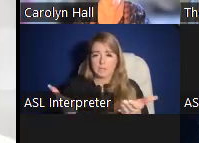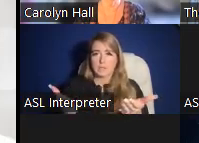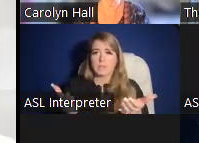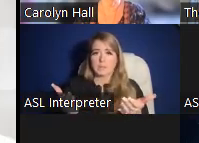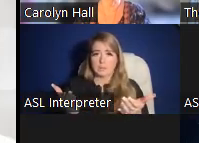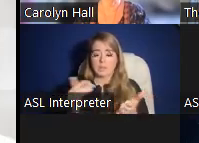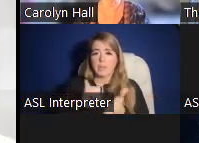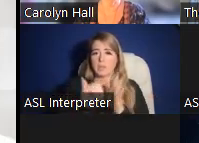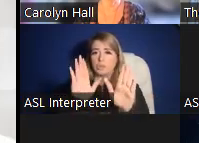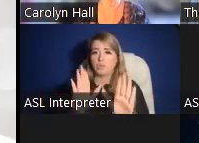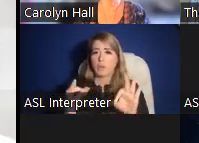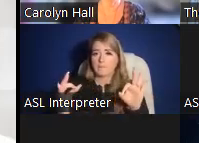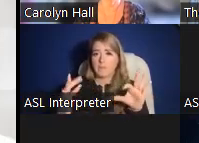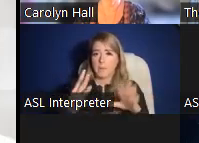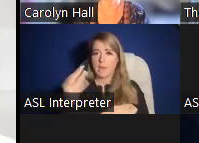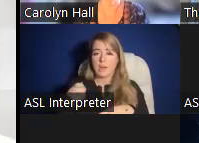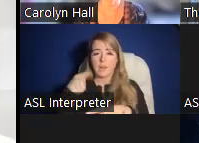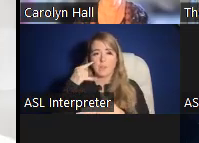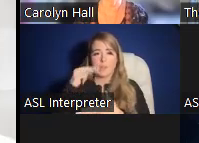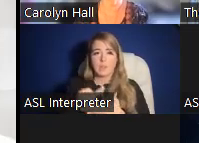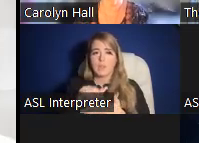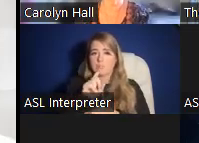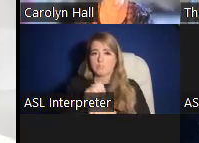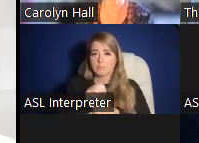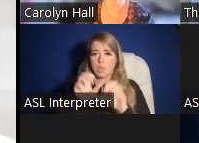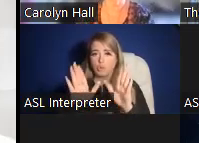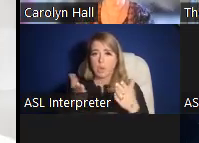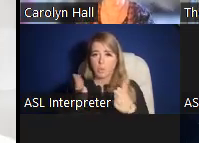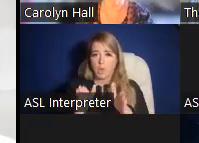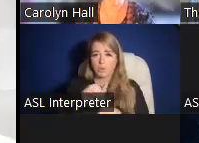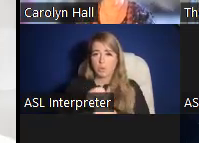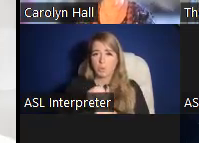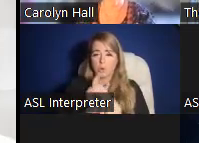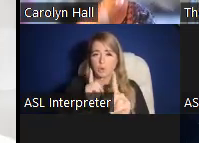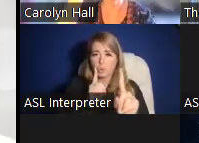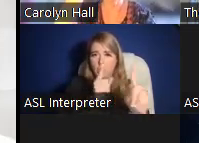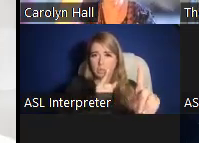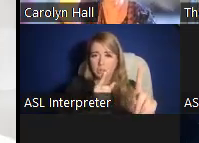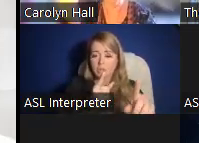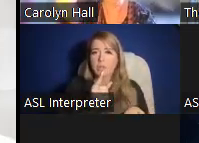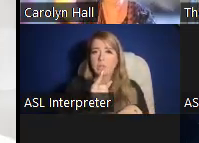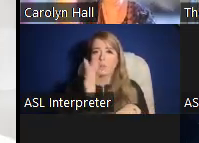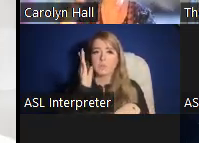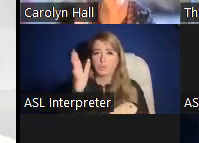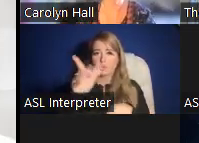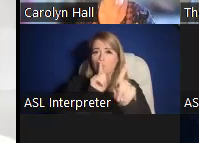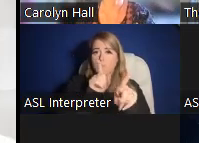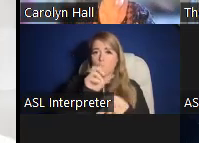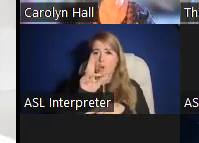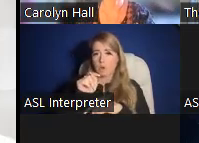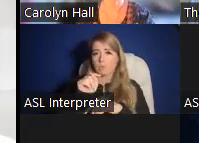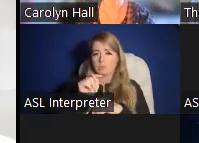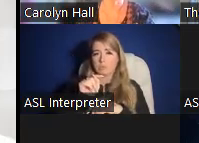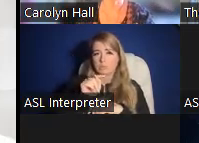is great feedback. And I think that is a great way to look towards future report outs so that